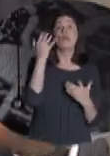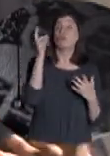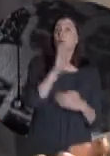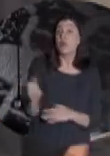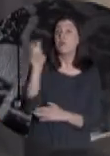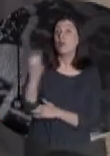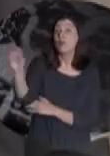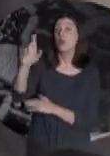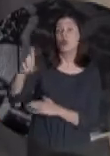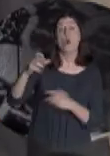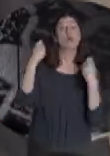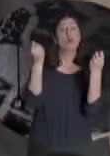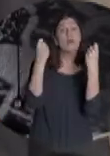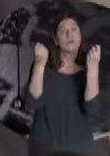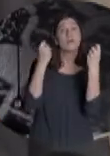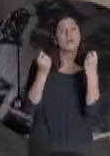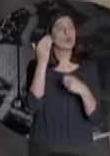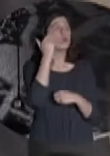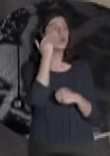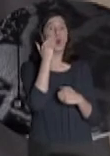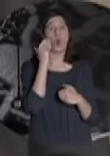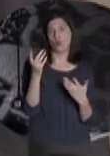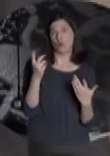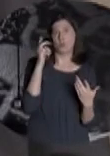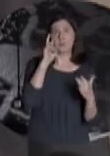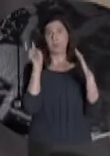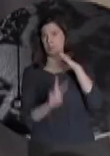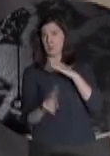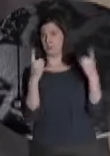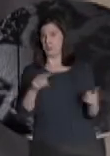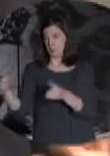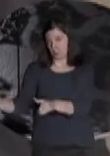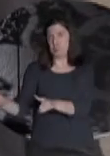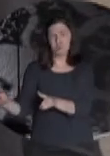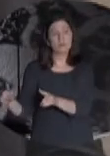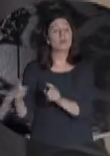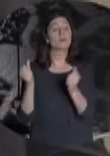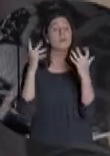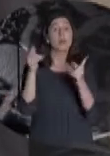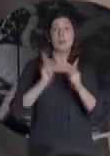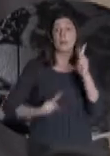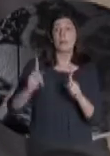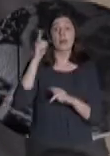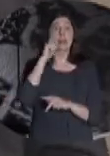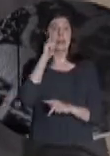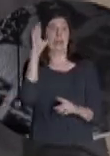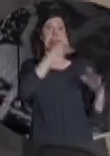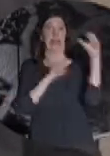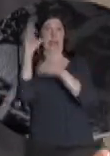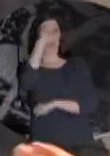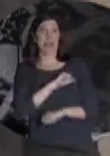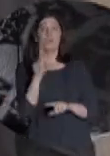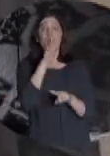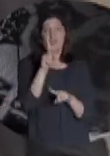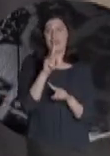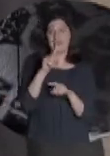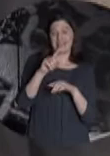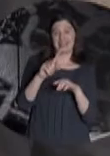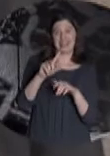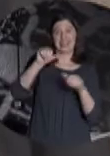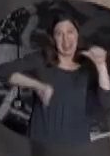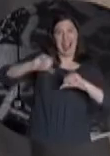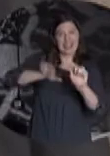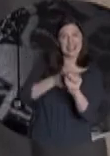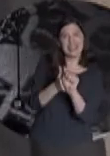looking to travel or be on the roadways, just kind of knowing what you're getting into. A lot of people think that meteorology is kind of a guessing game, but there is a science behind